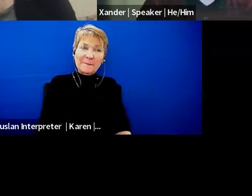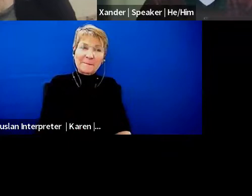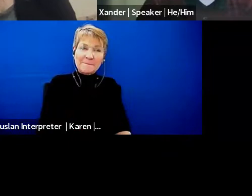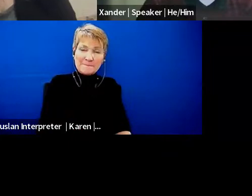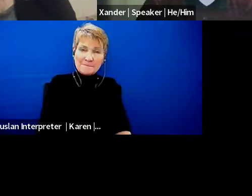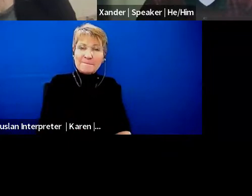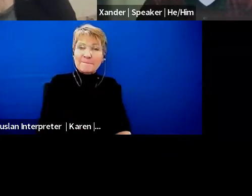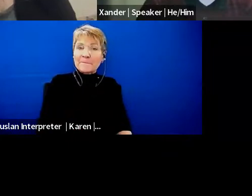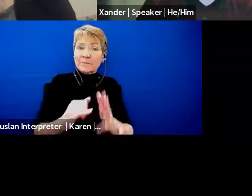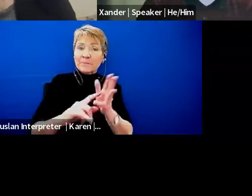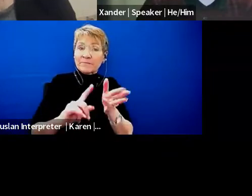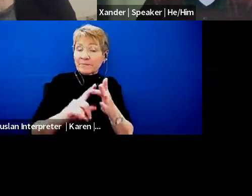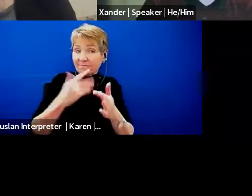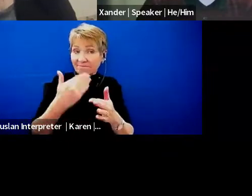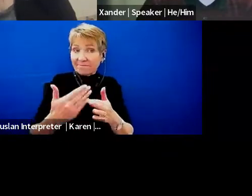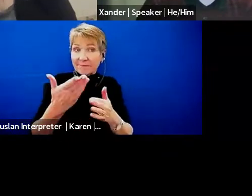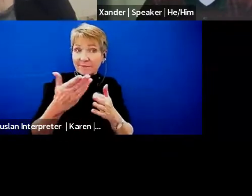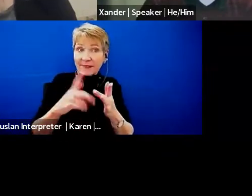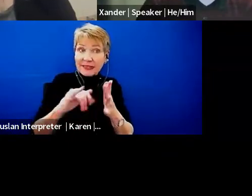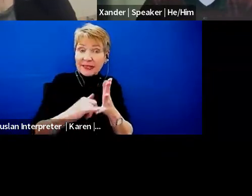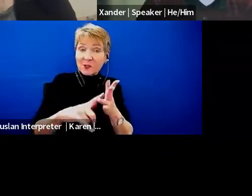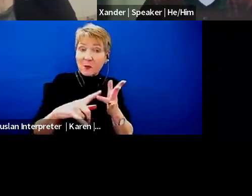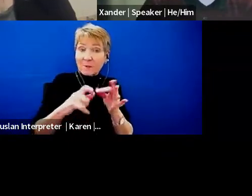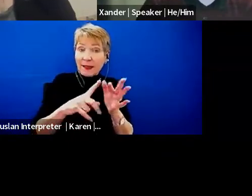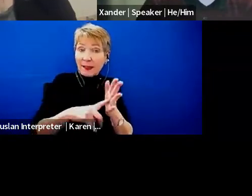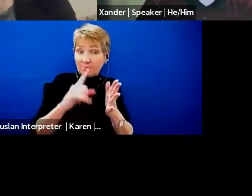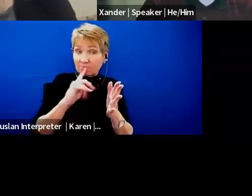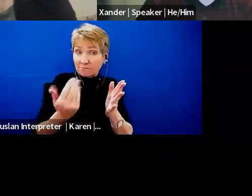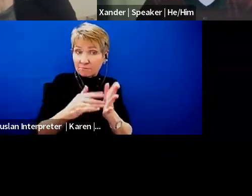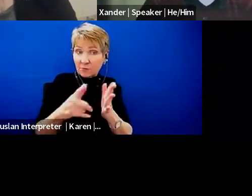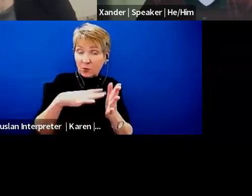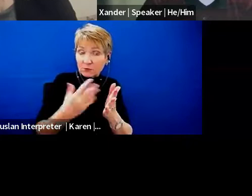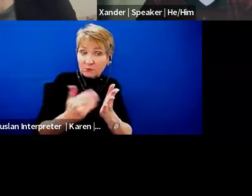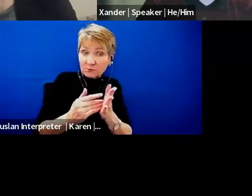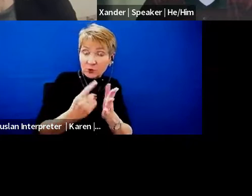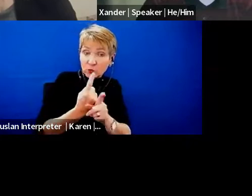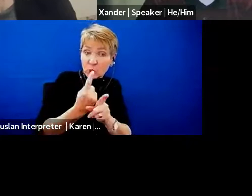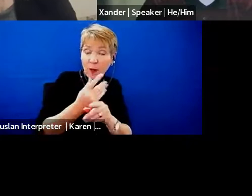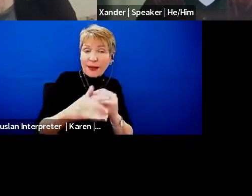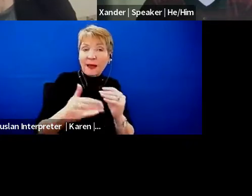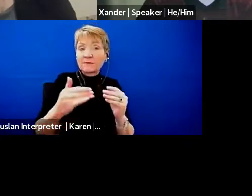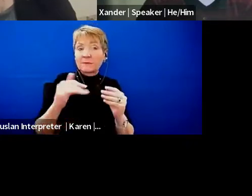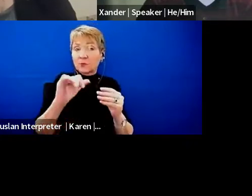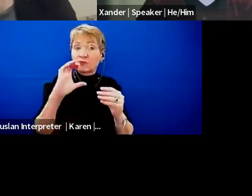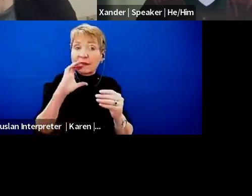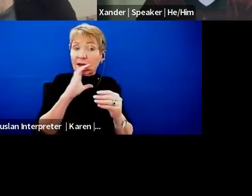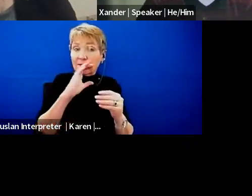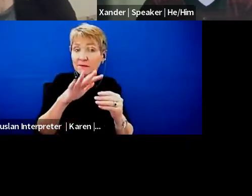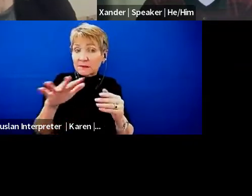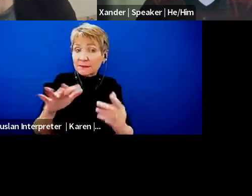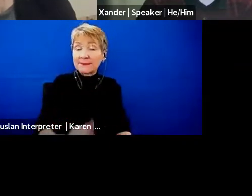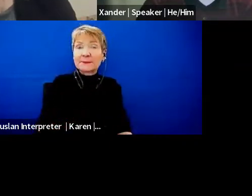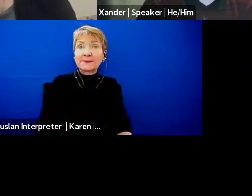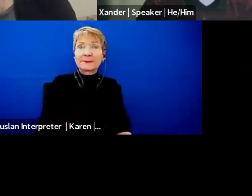Fantastic. And Isabel, did you have anything that you want to share about extended family and the role that they played?